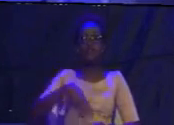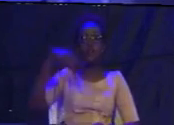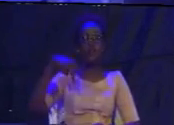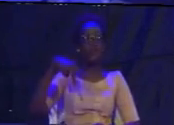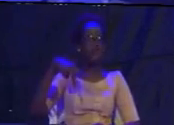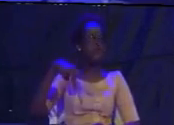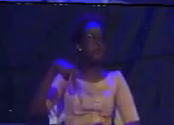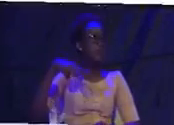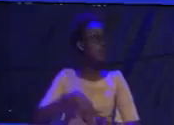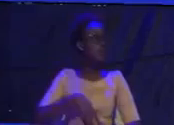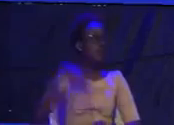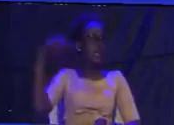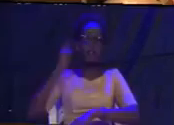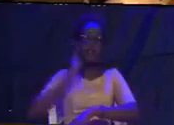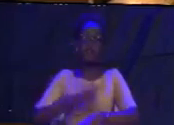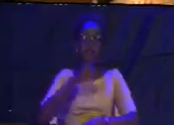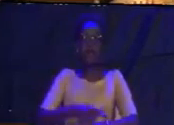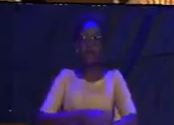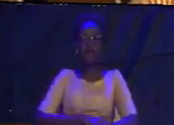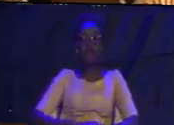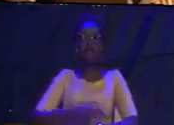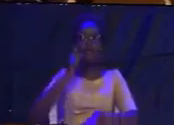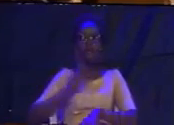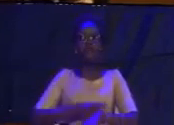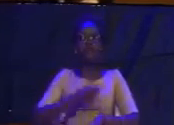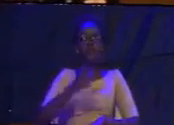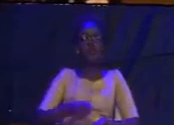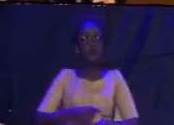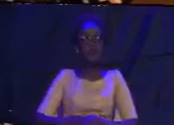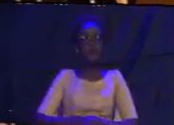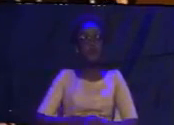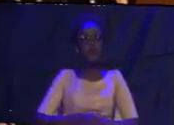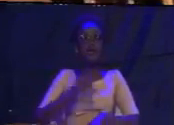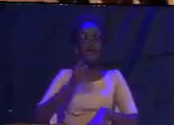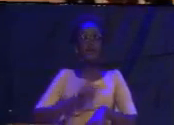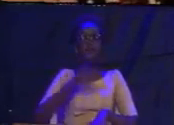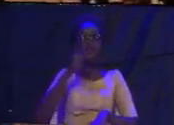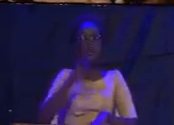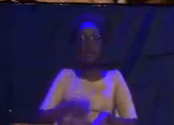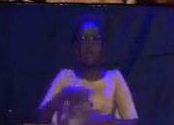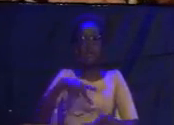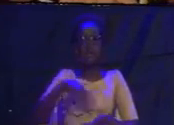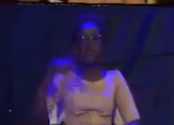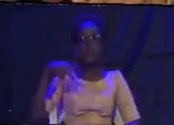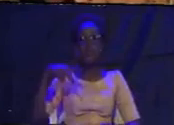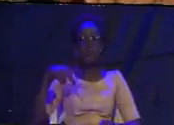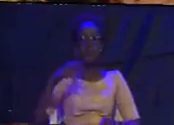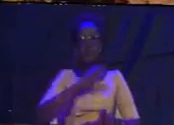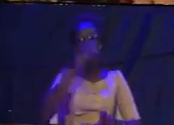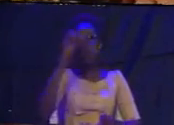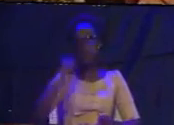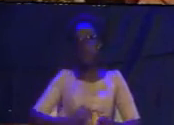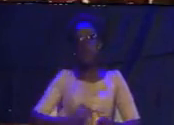Zuka. Arise. This is your season. This is your hour. This is your day.